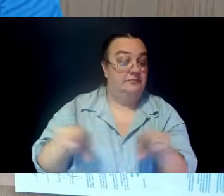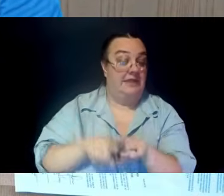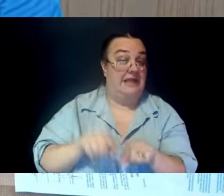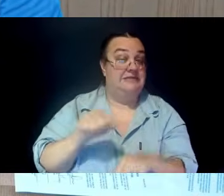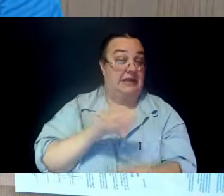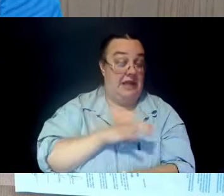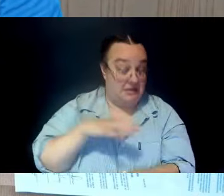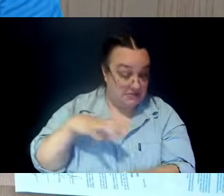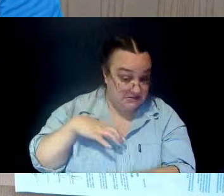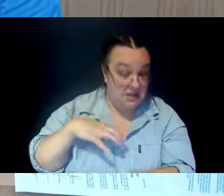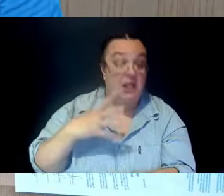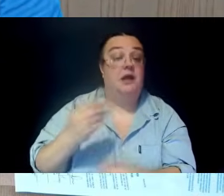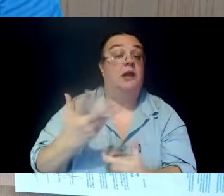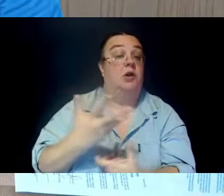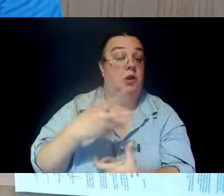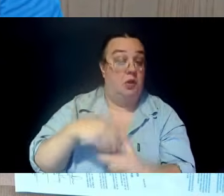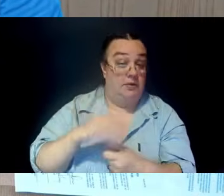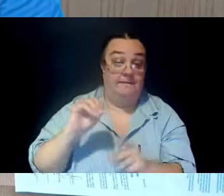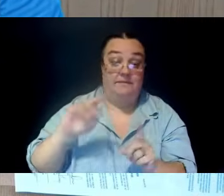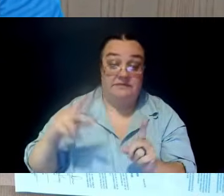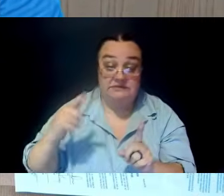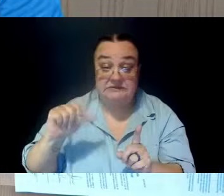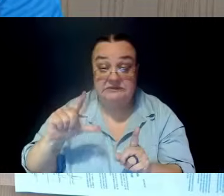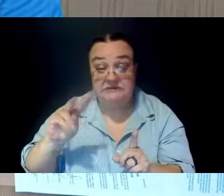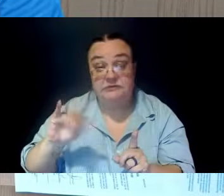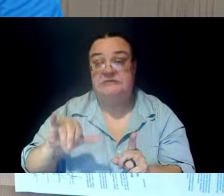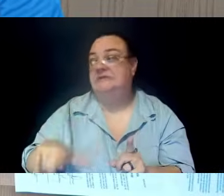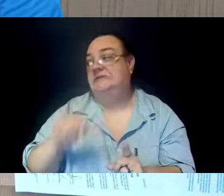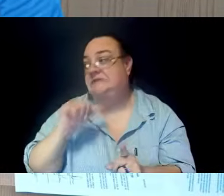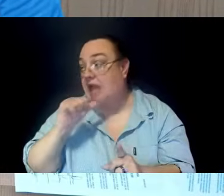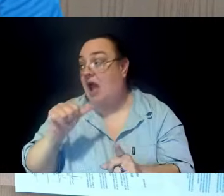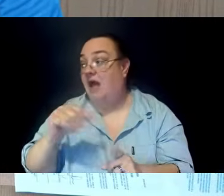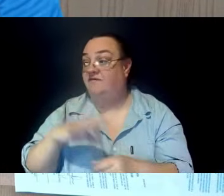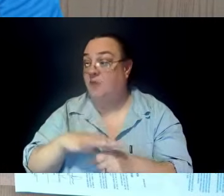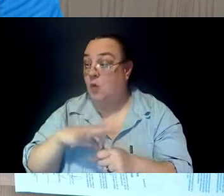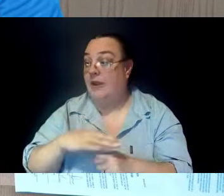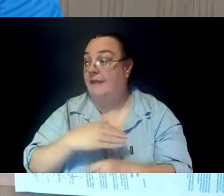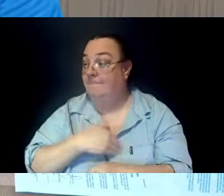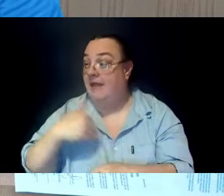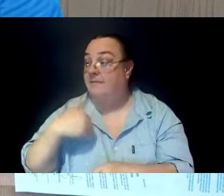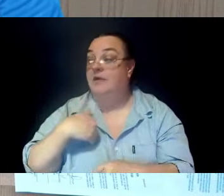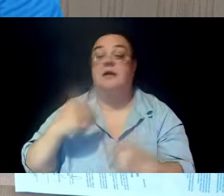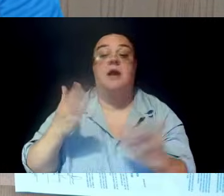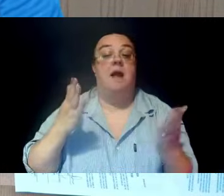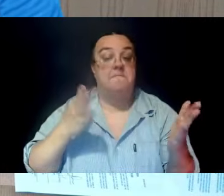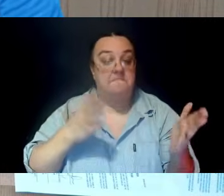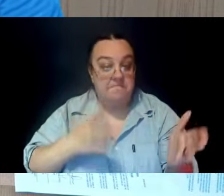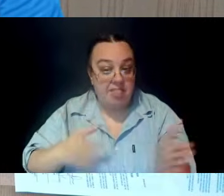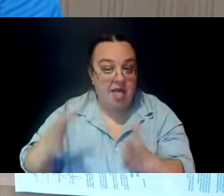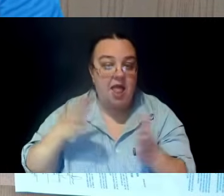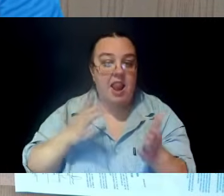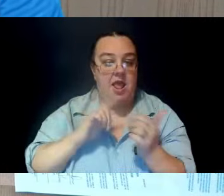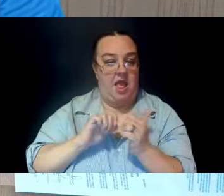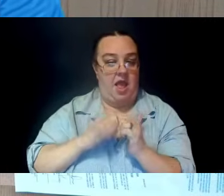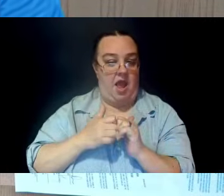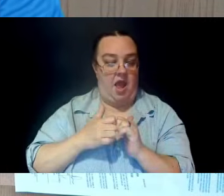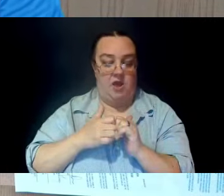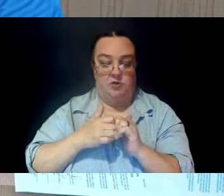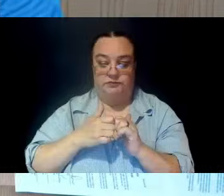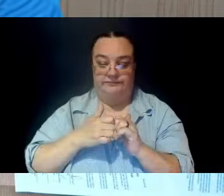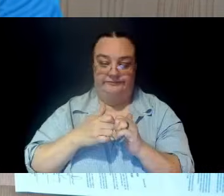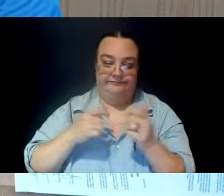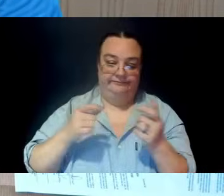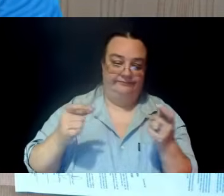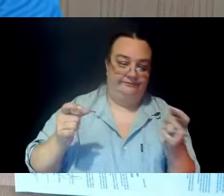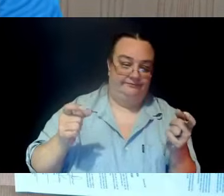and including Mr. Galloway, our non-voting member, planning for how to navigate the provision of